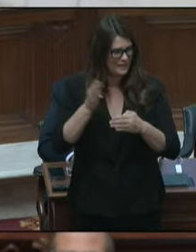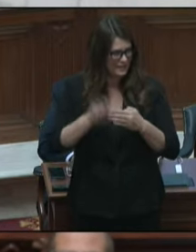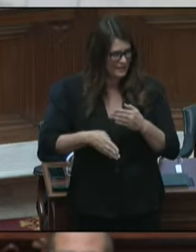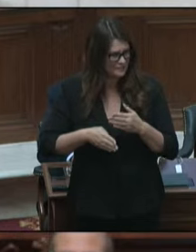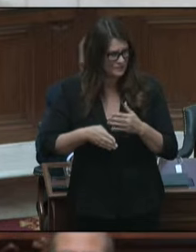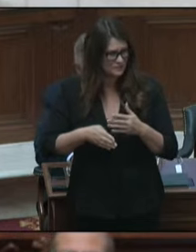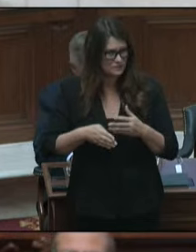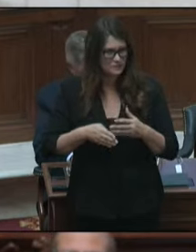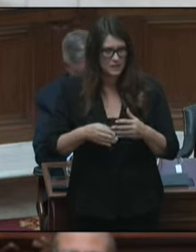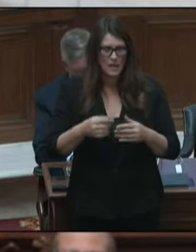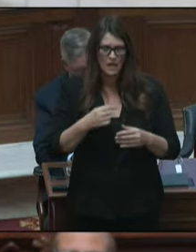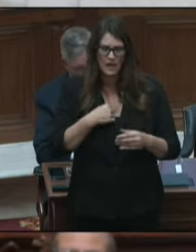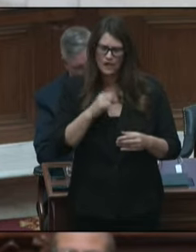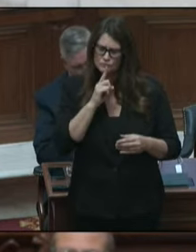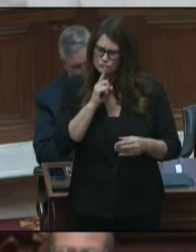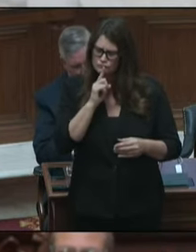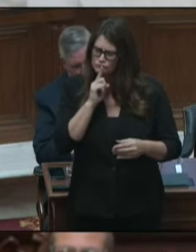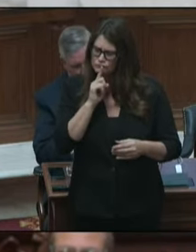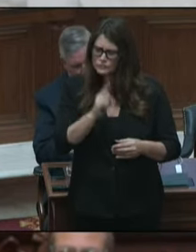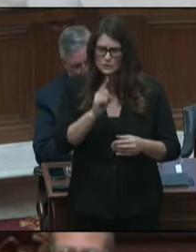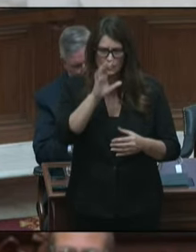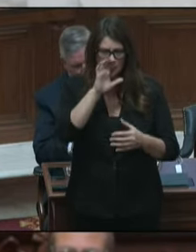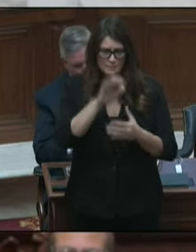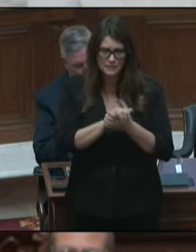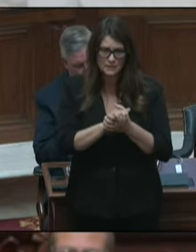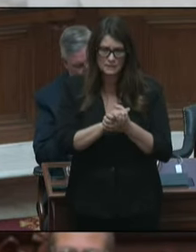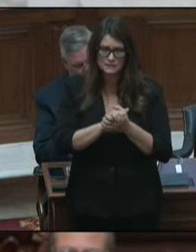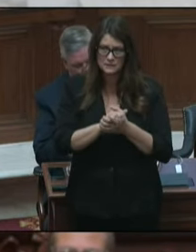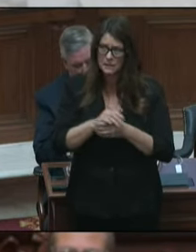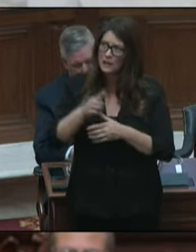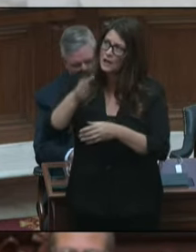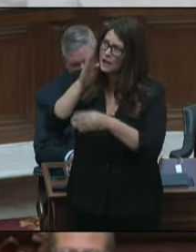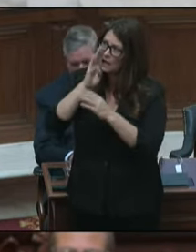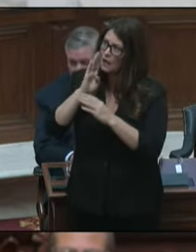You know, I'm a real believer, just like I said, that God always